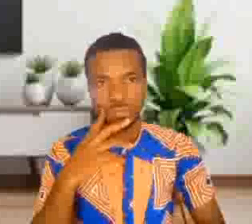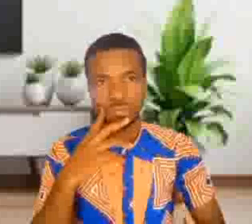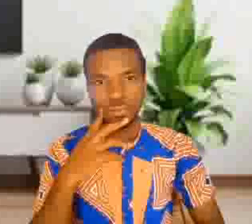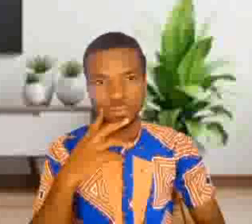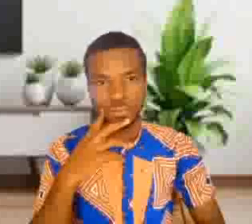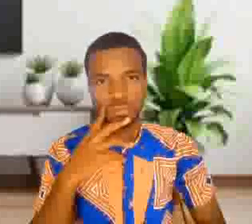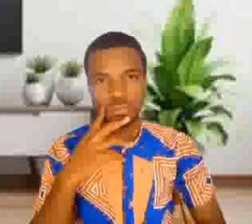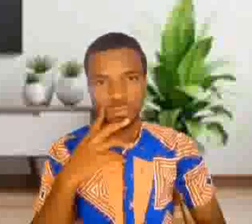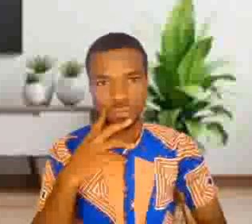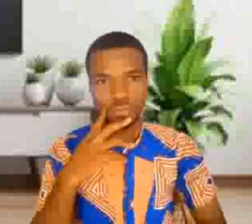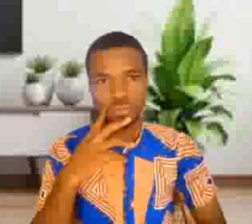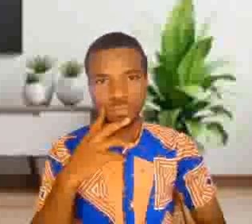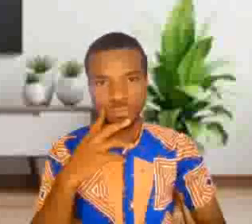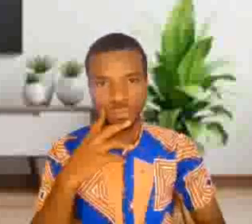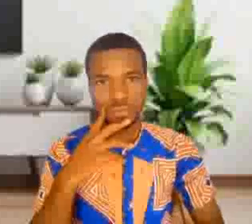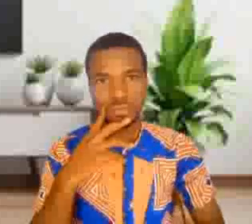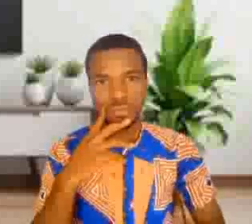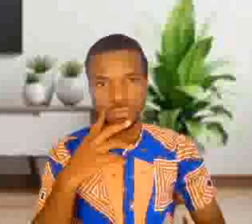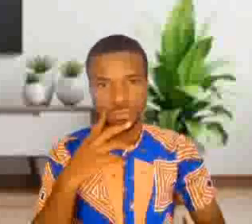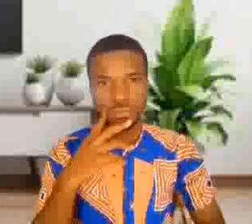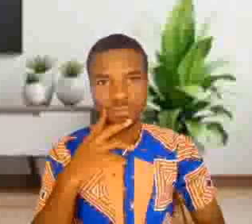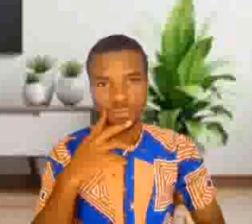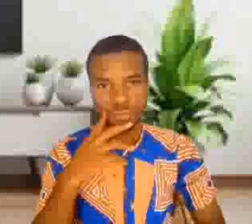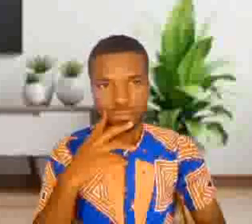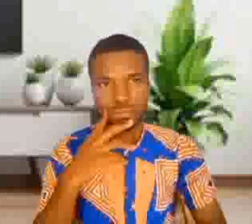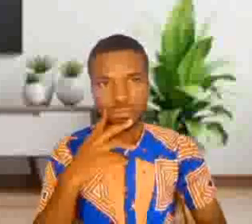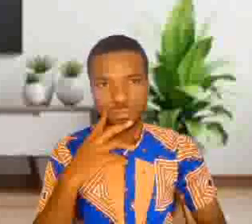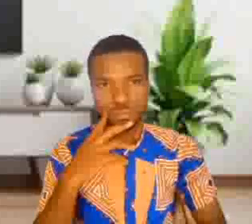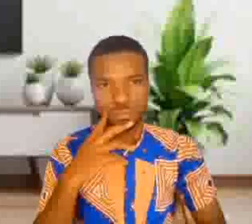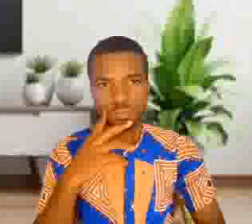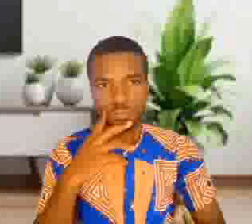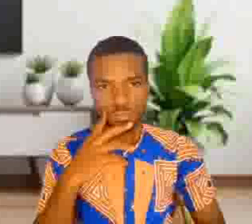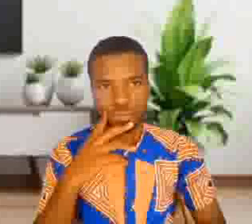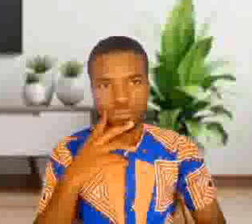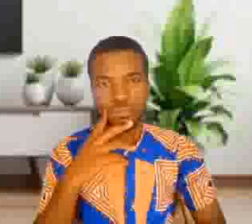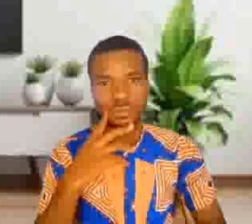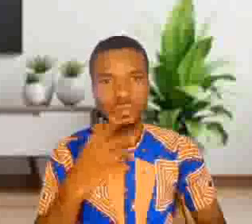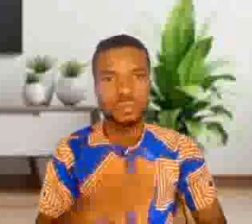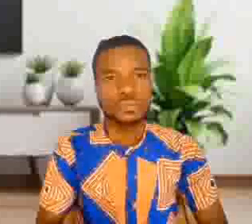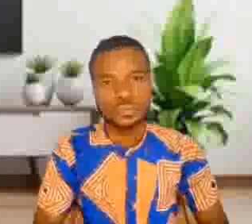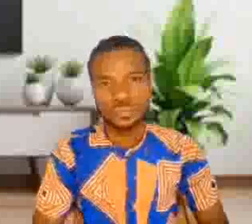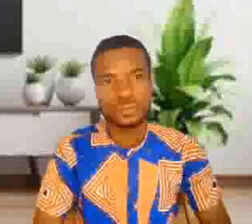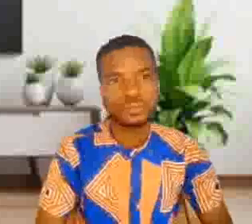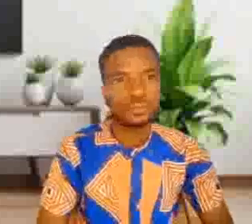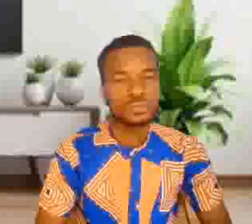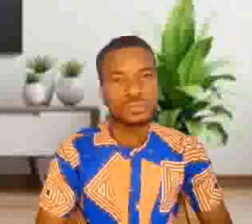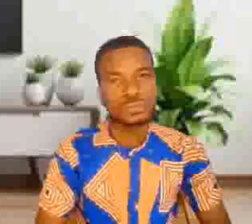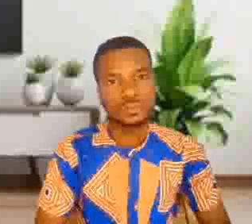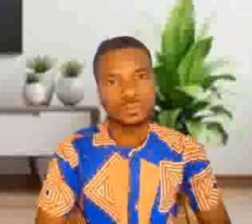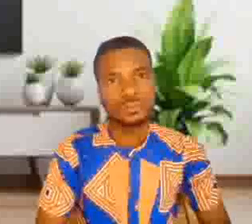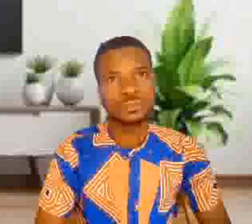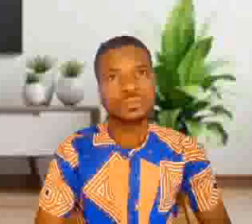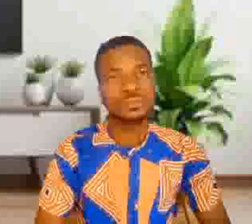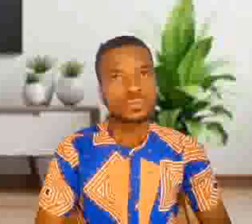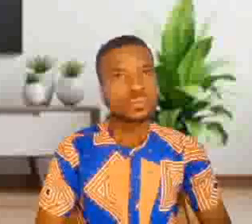own image. The second thing God gave man as a tool of dominion is in that